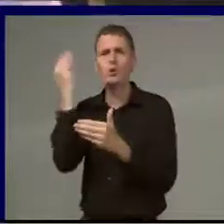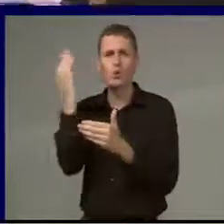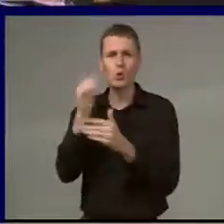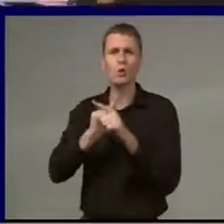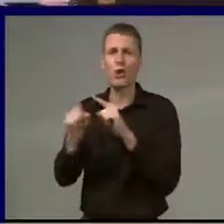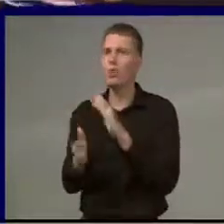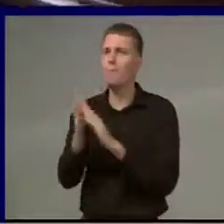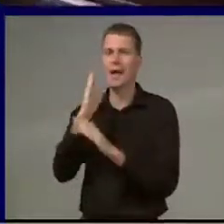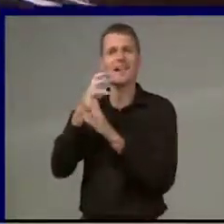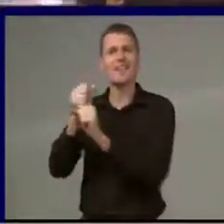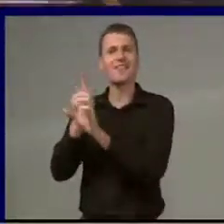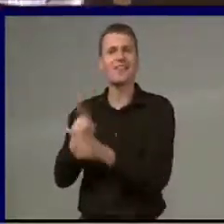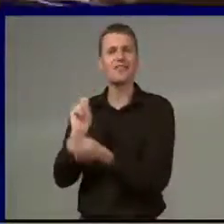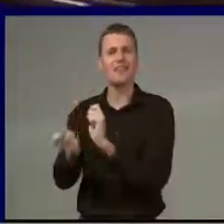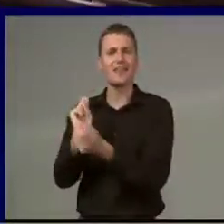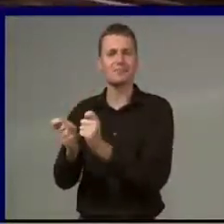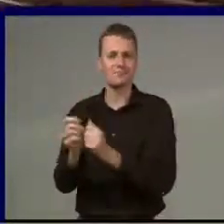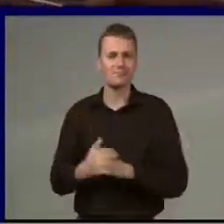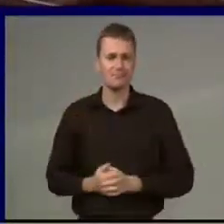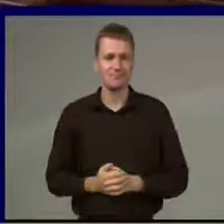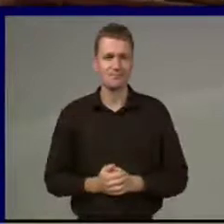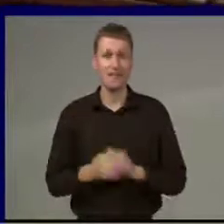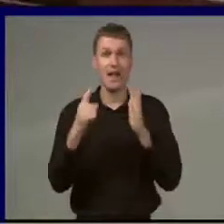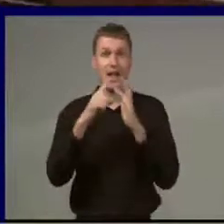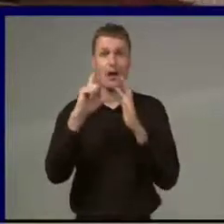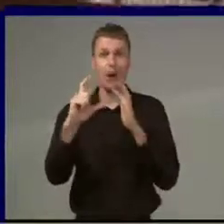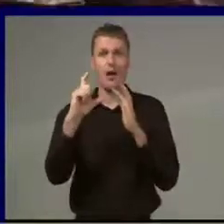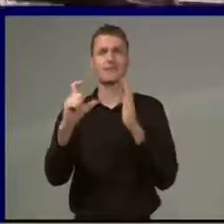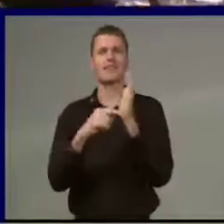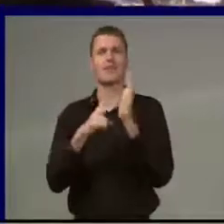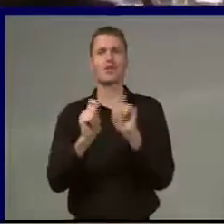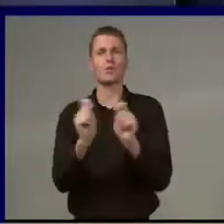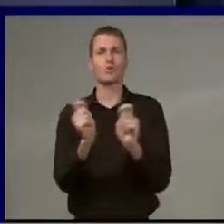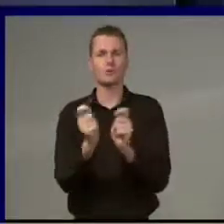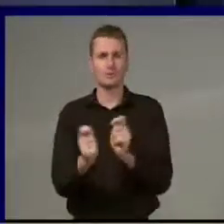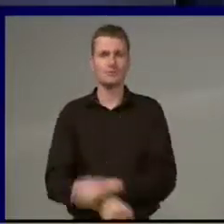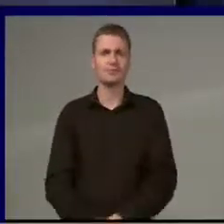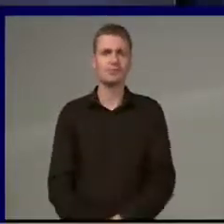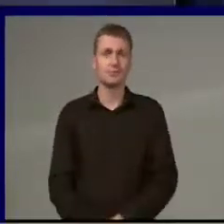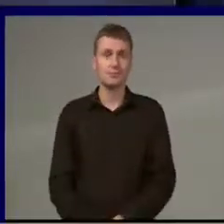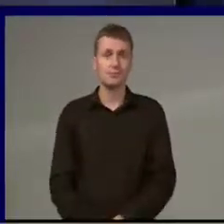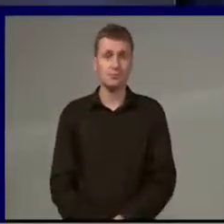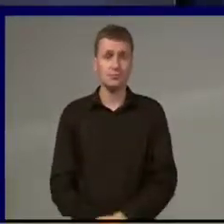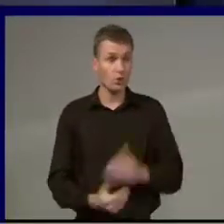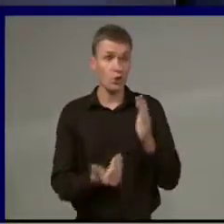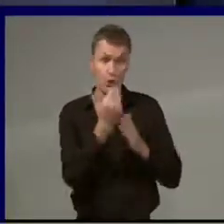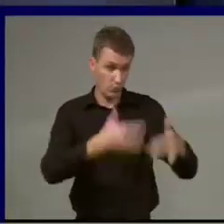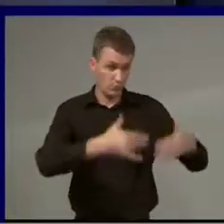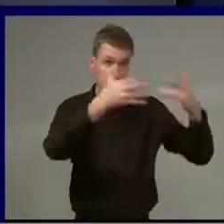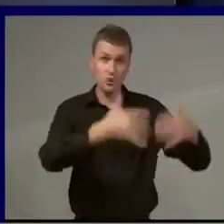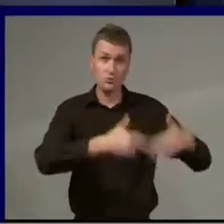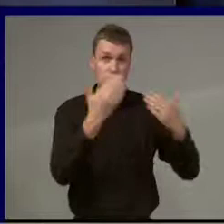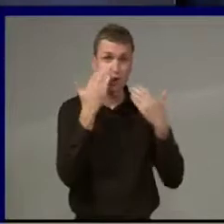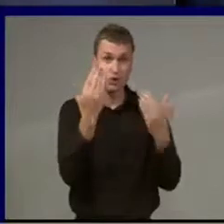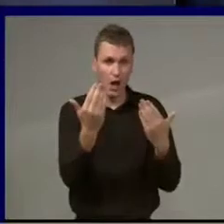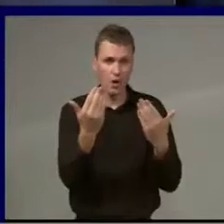her end-of-year exams. Emma Cropper, CTV News. New figures show that since the recession,